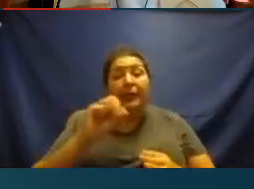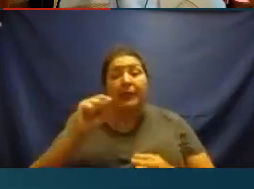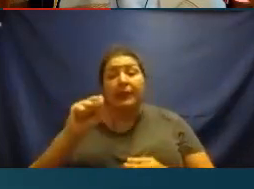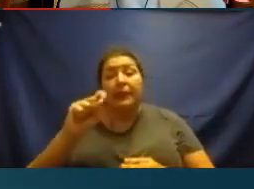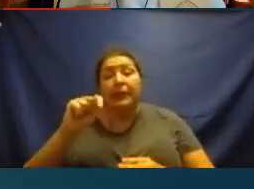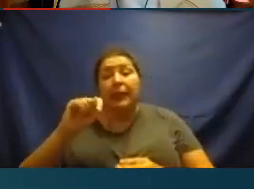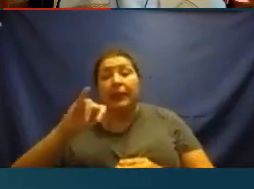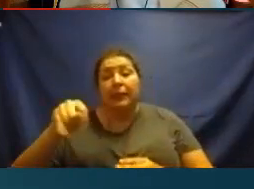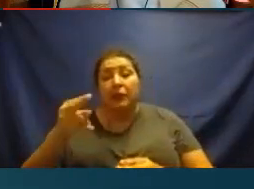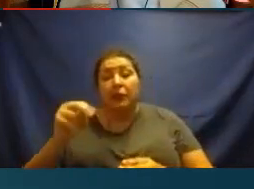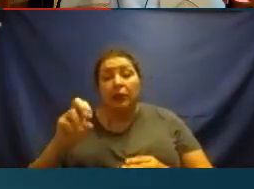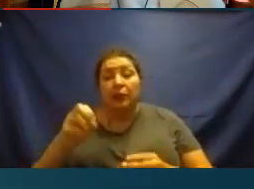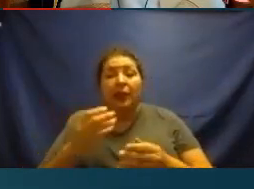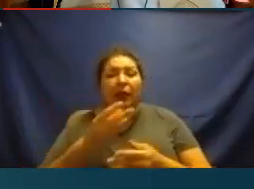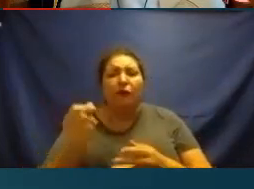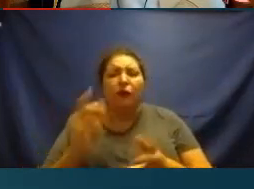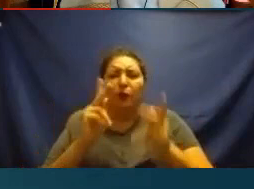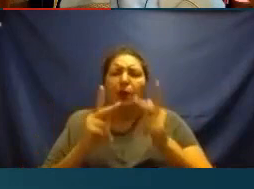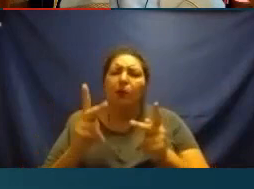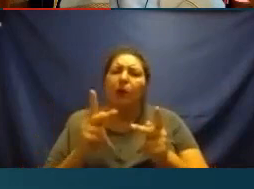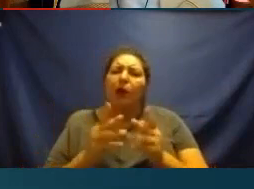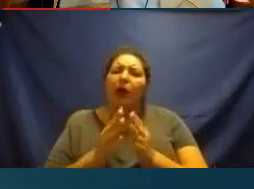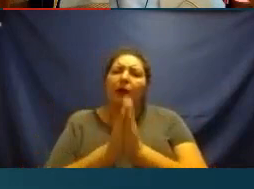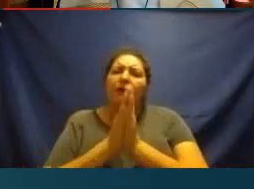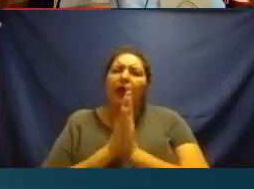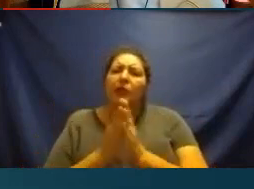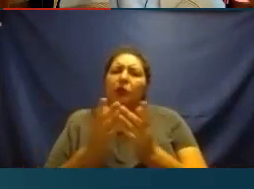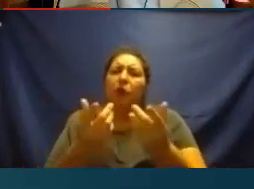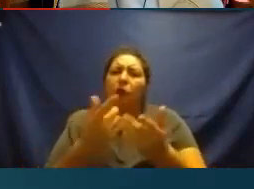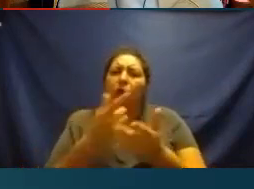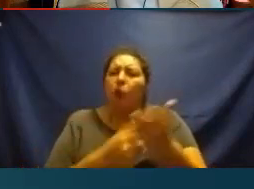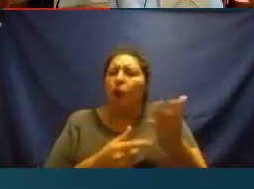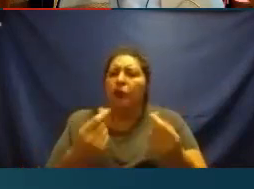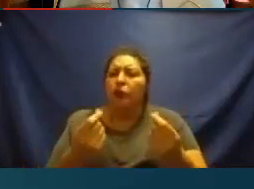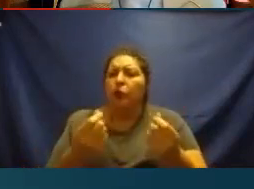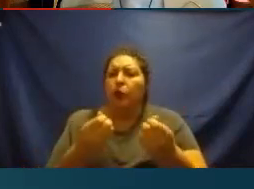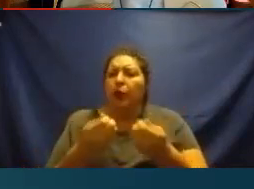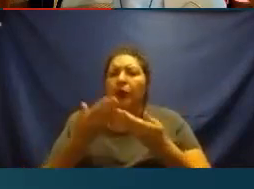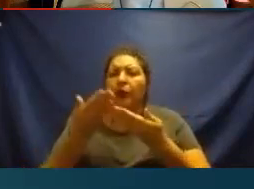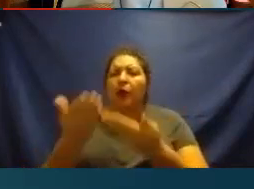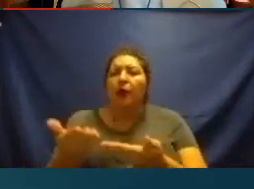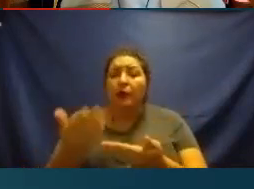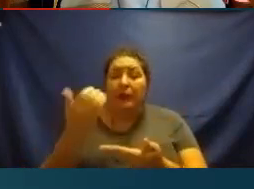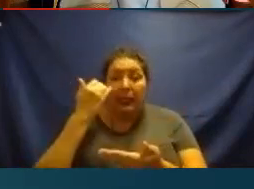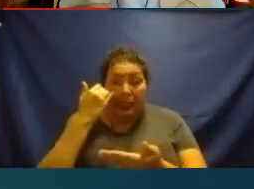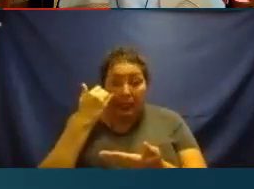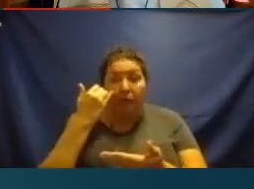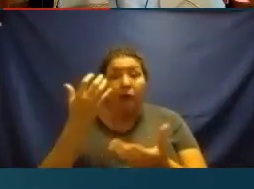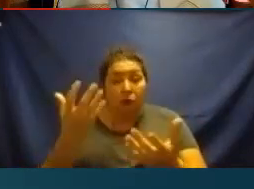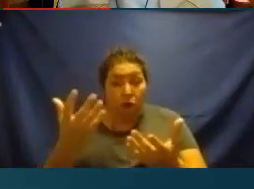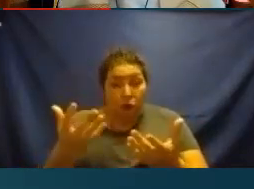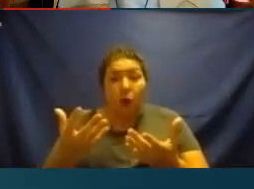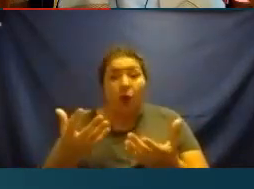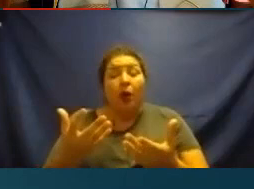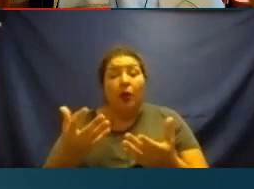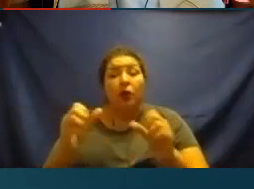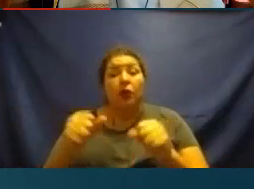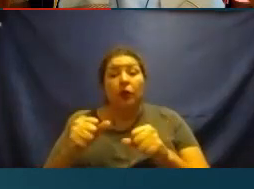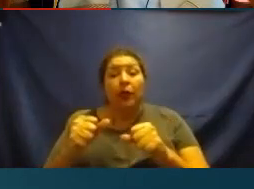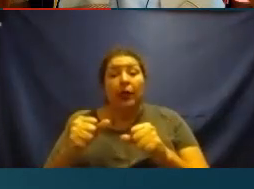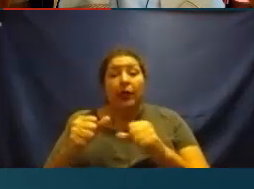have inquired about what to do with their offerings. If you are so moved, you may email or mail